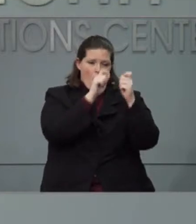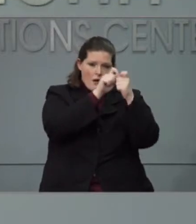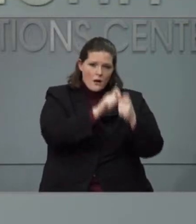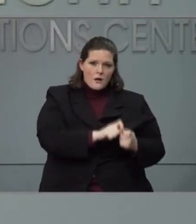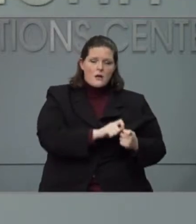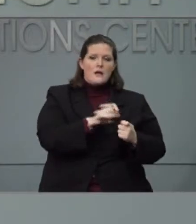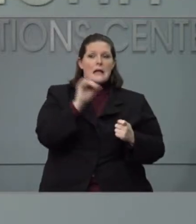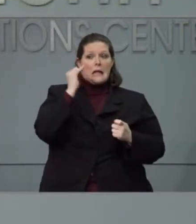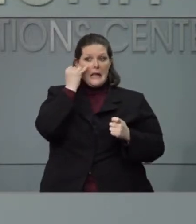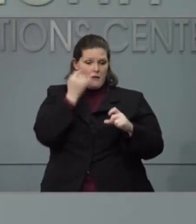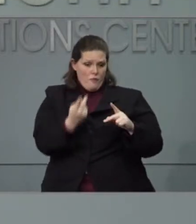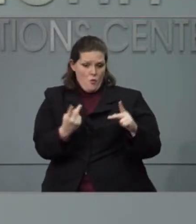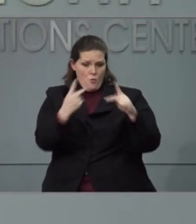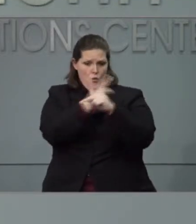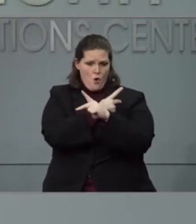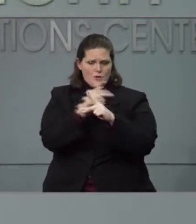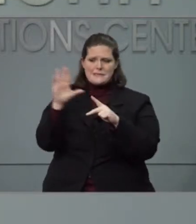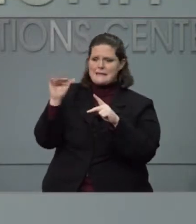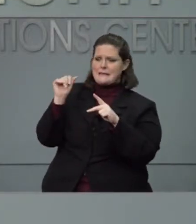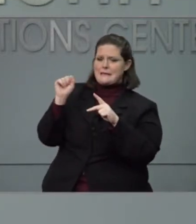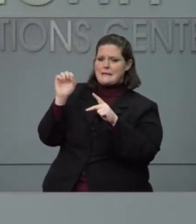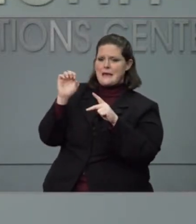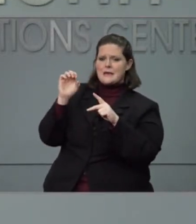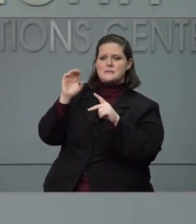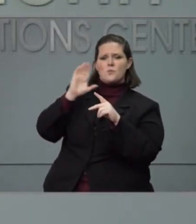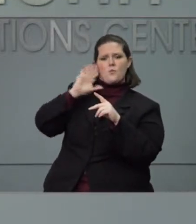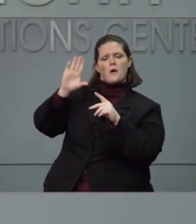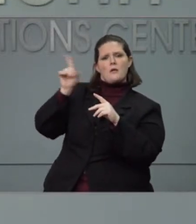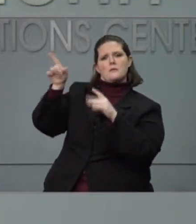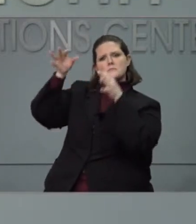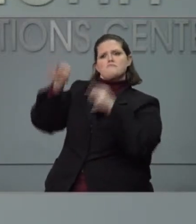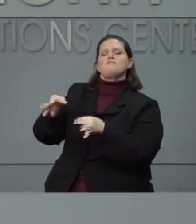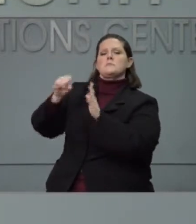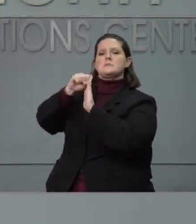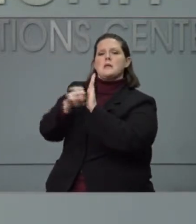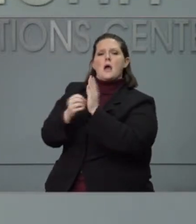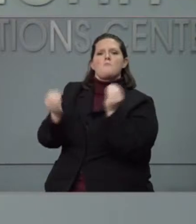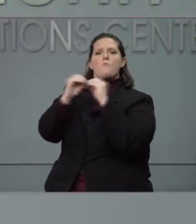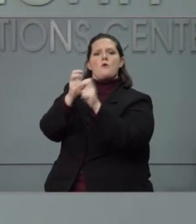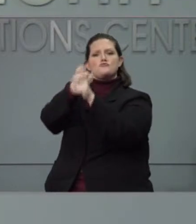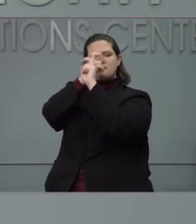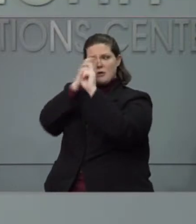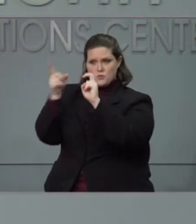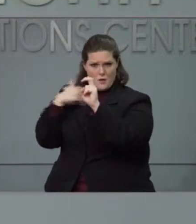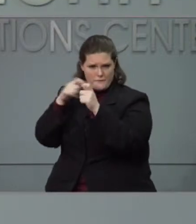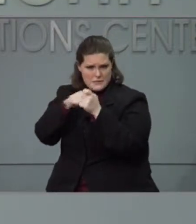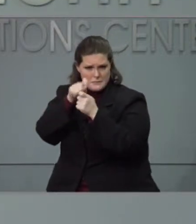state mandate. Would that be a state mandate targeted at specific areas and counties?